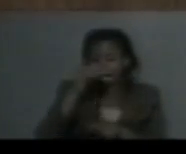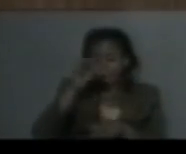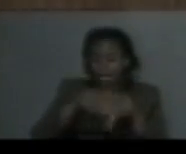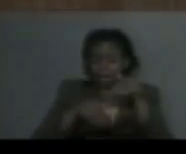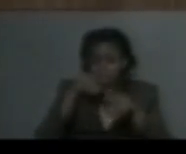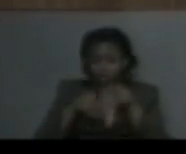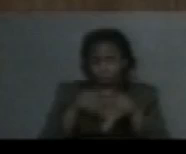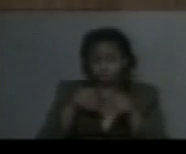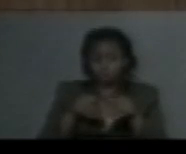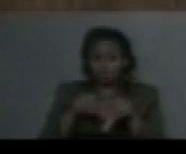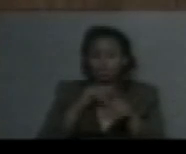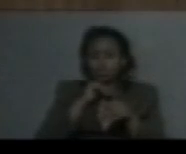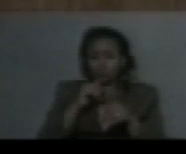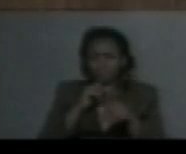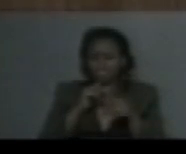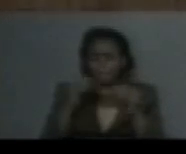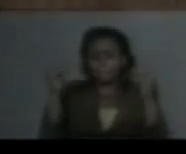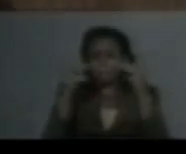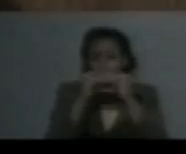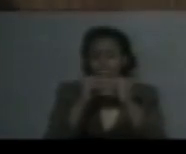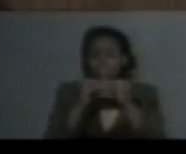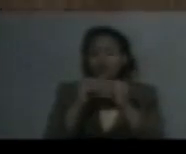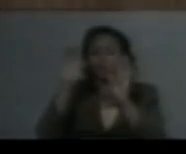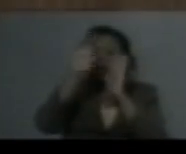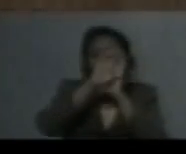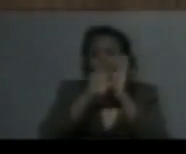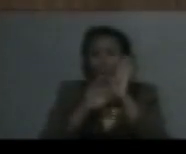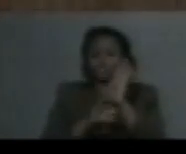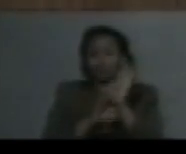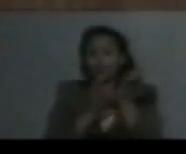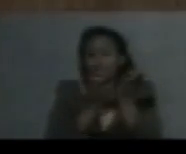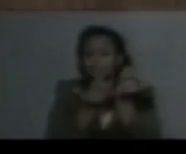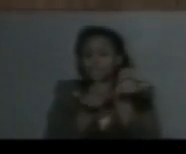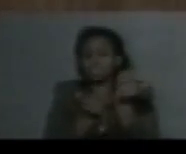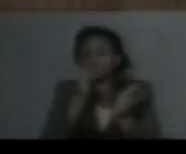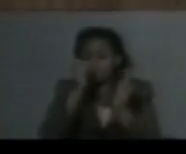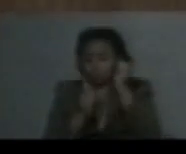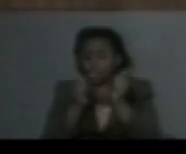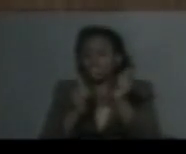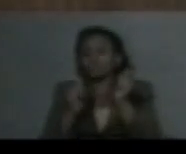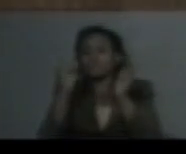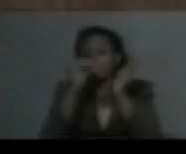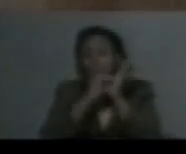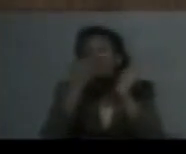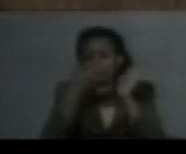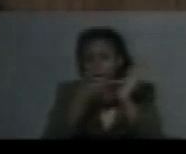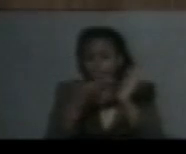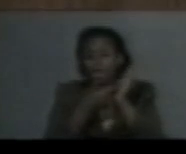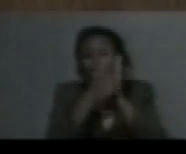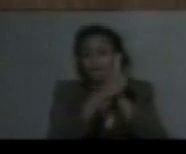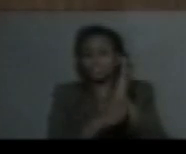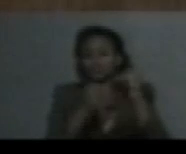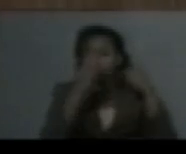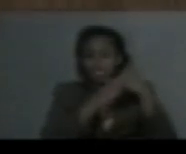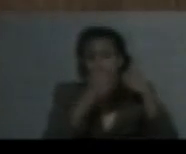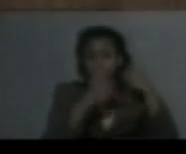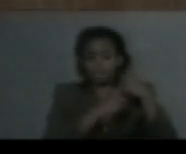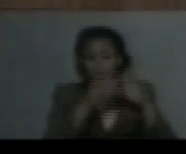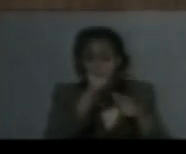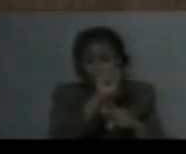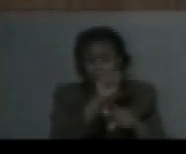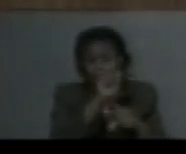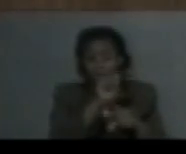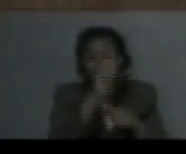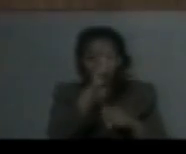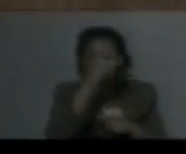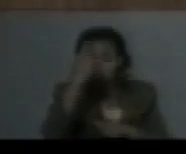satisfy the constitutional threshold set up by Article 86A? That is on one side, my Lord.